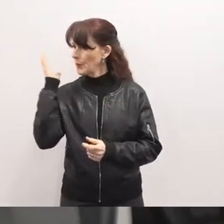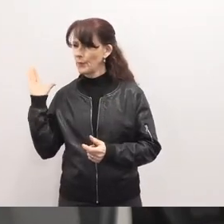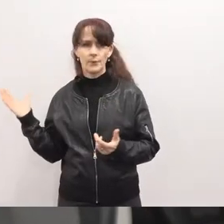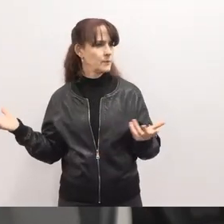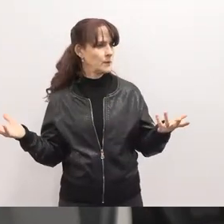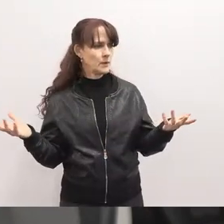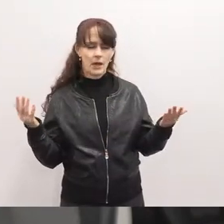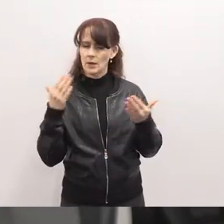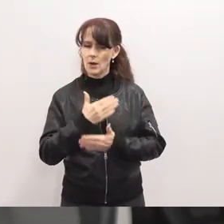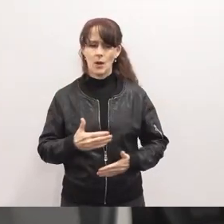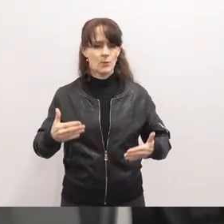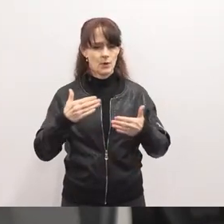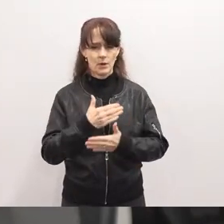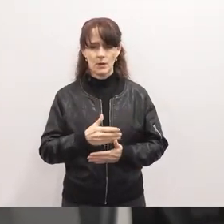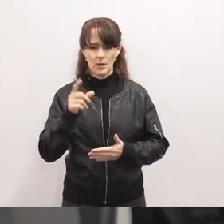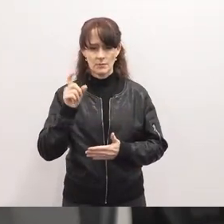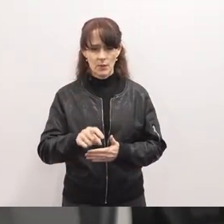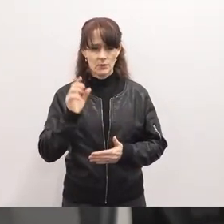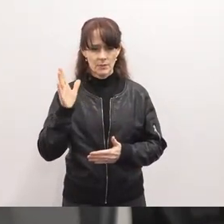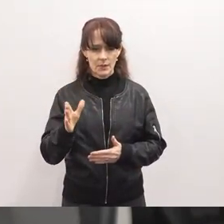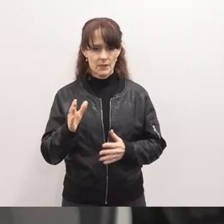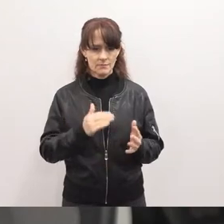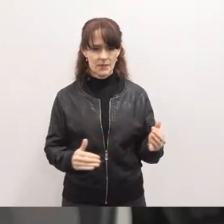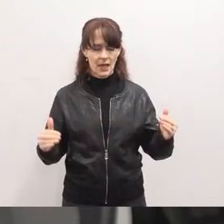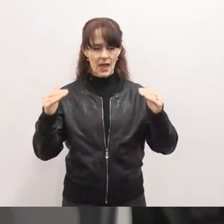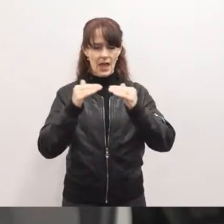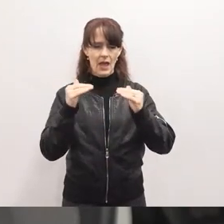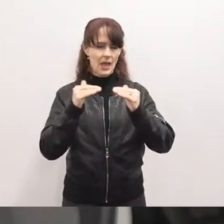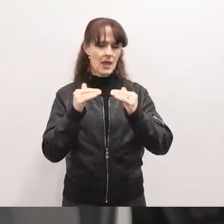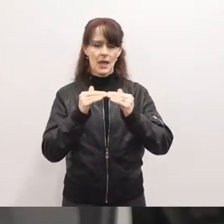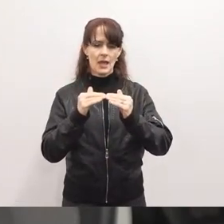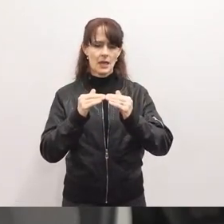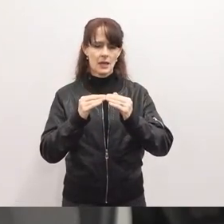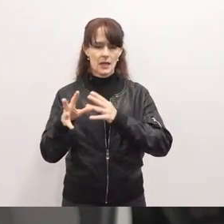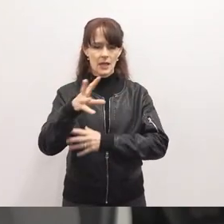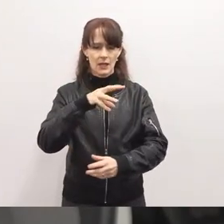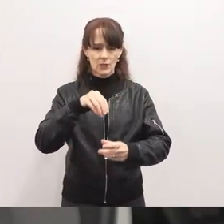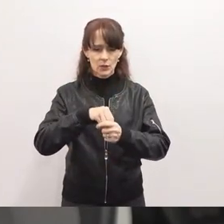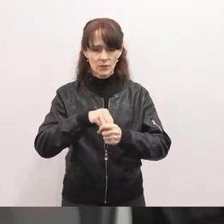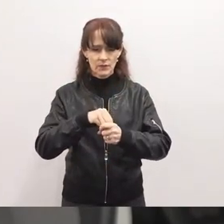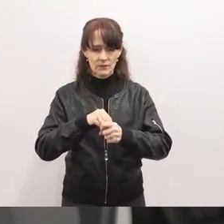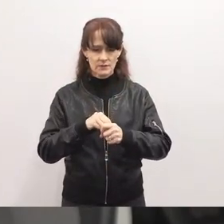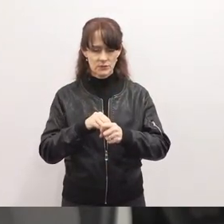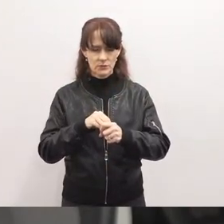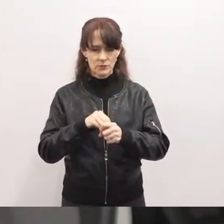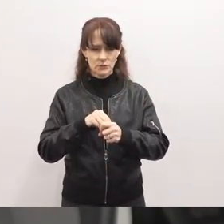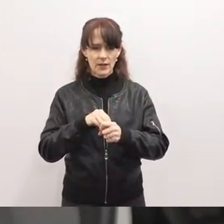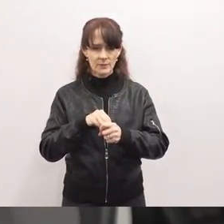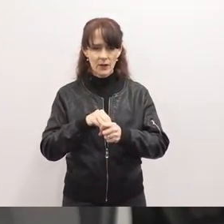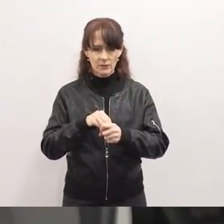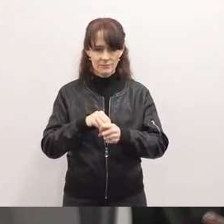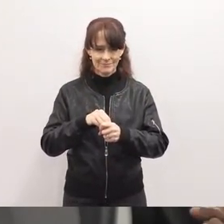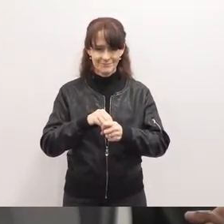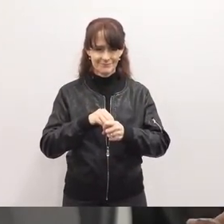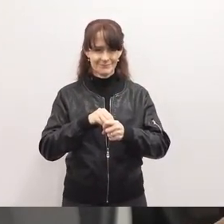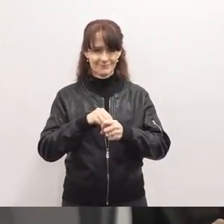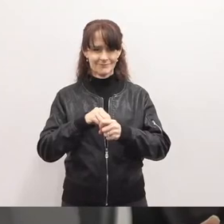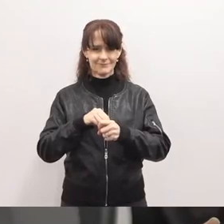don't appreciate it. I thought we were supposed to be equitable, to inclusive, what do you say,